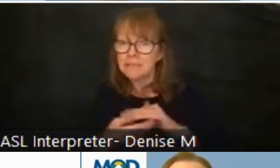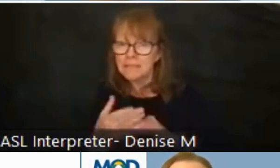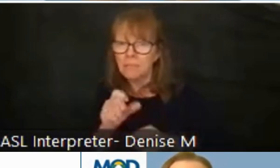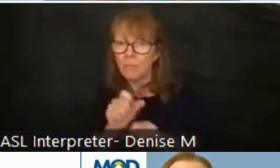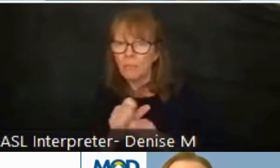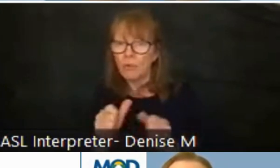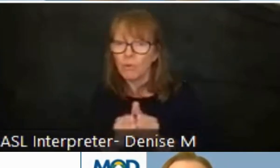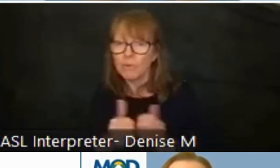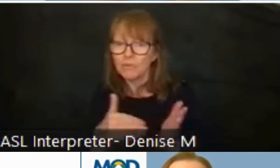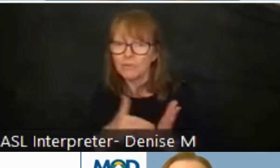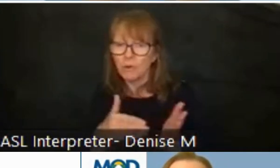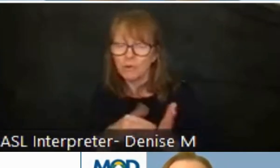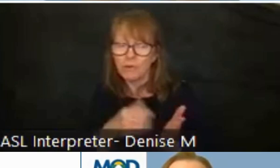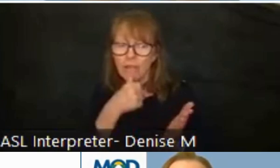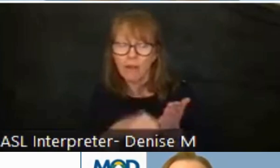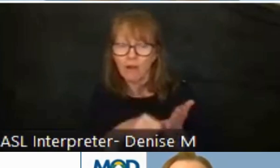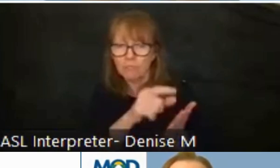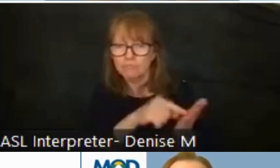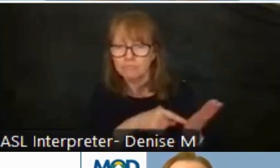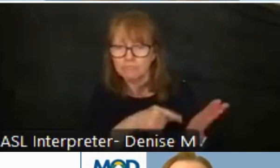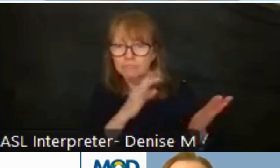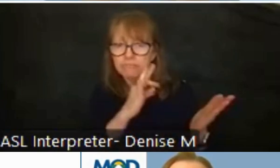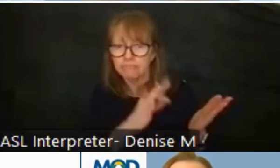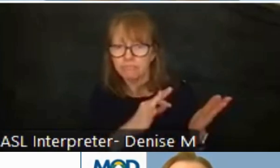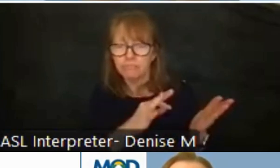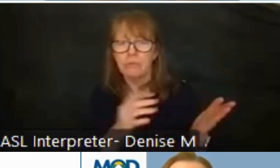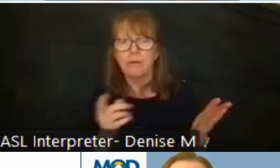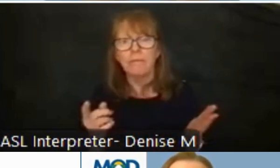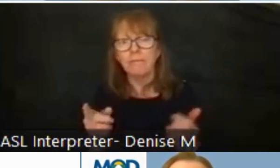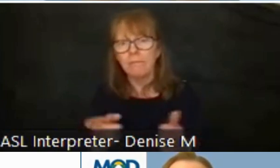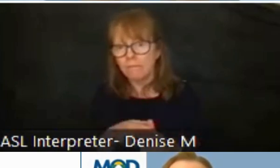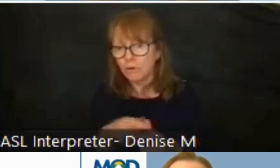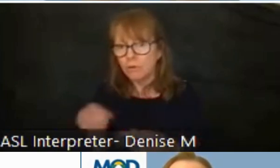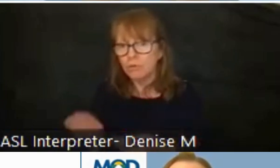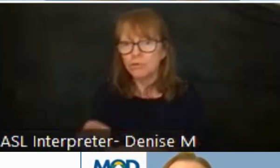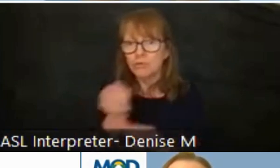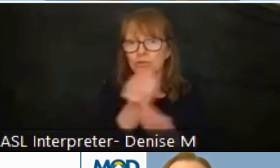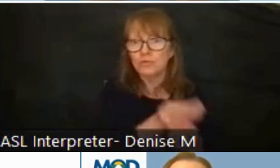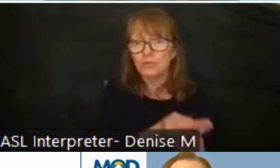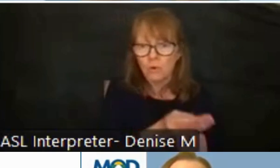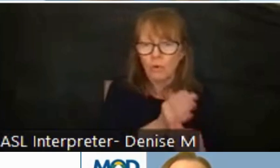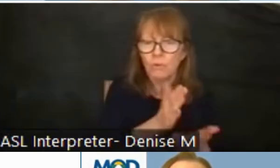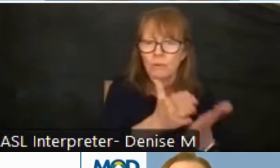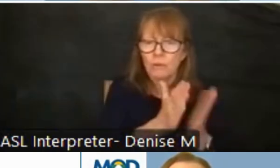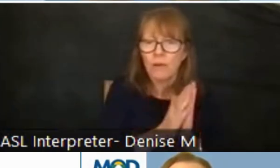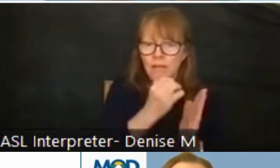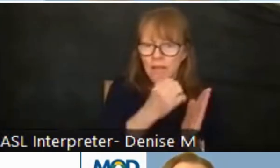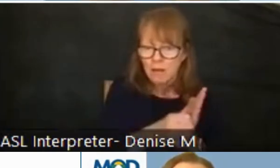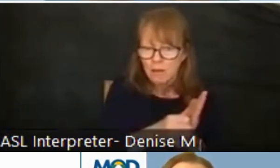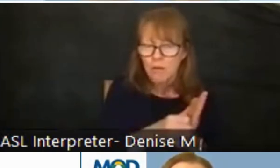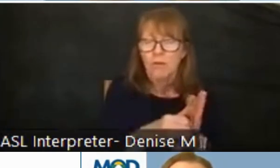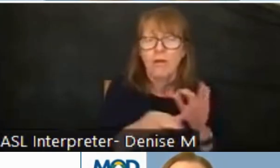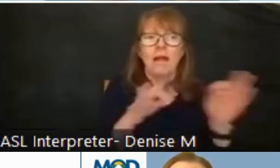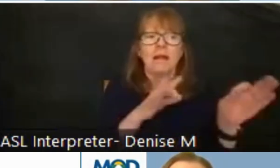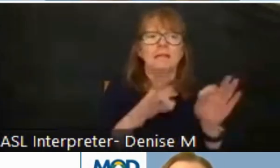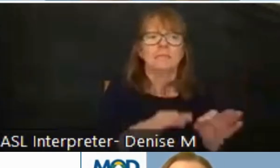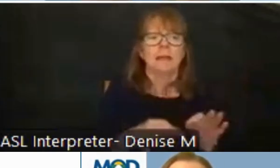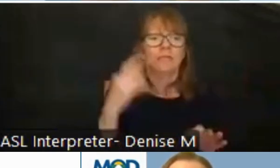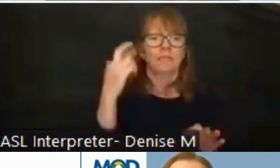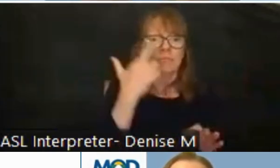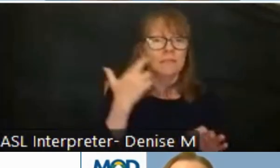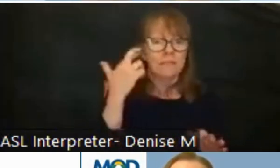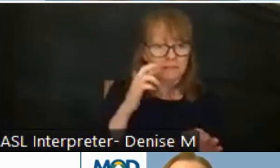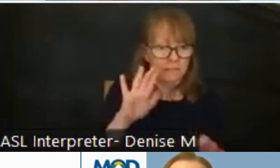that's very helpful is to show them your accommodation or modification request letter, to explain the purpose of their letter in this